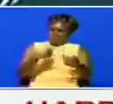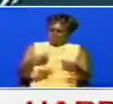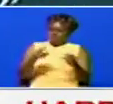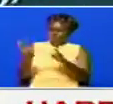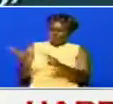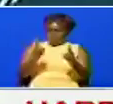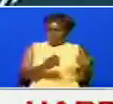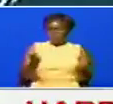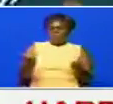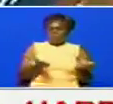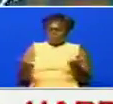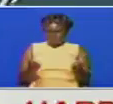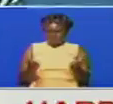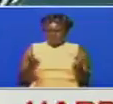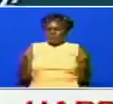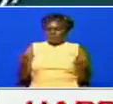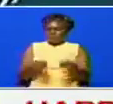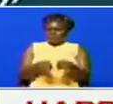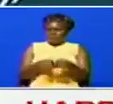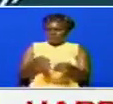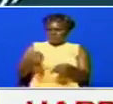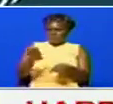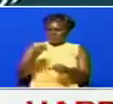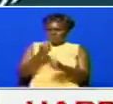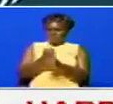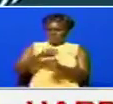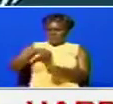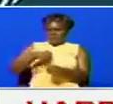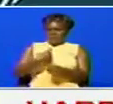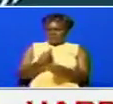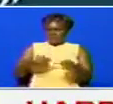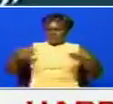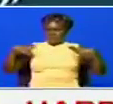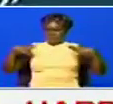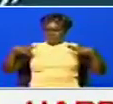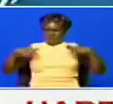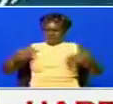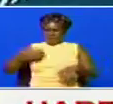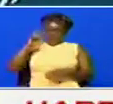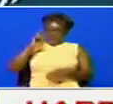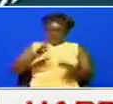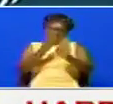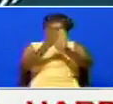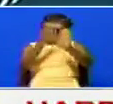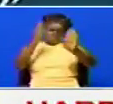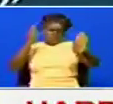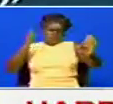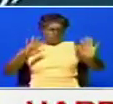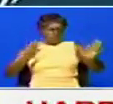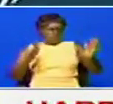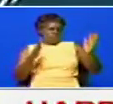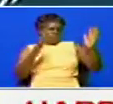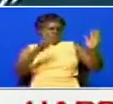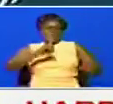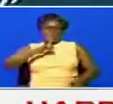regular matters as they did. They made us very proud as African when I saw long lines. I commended the